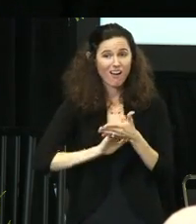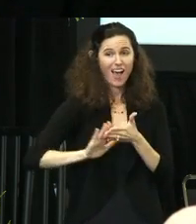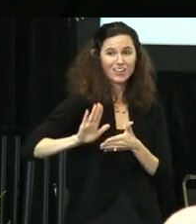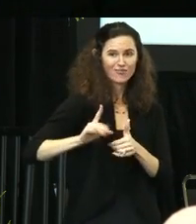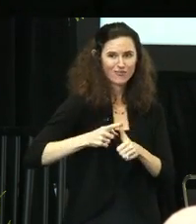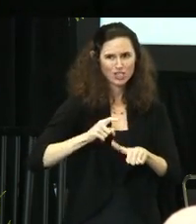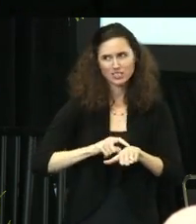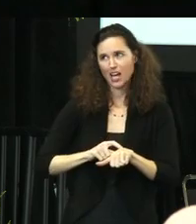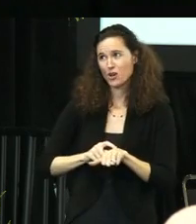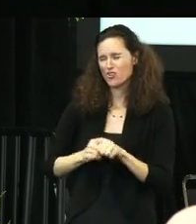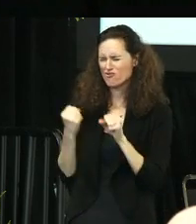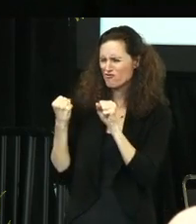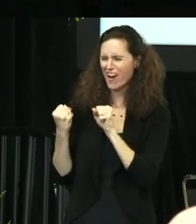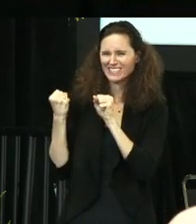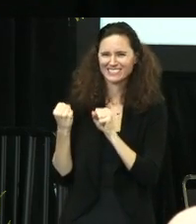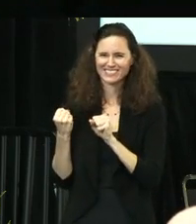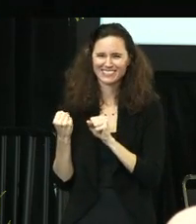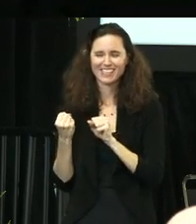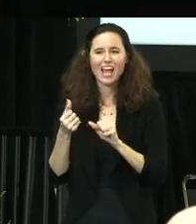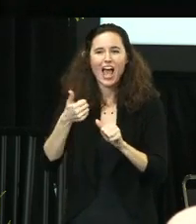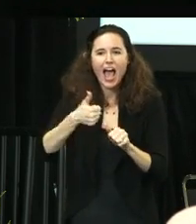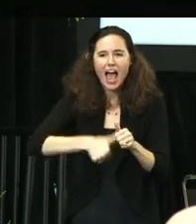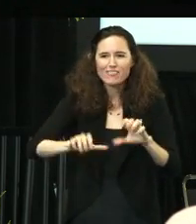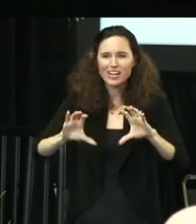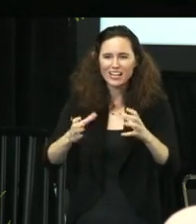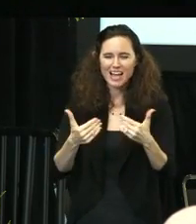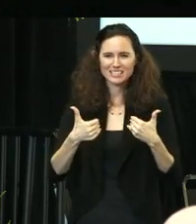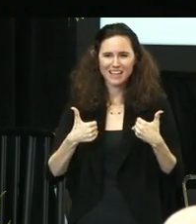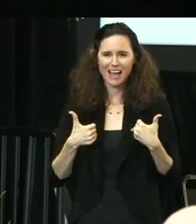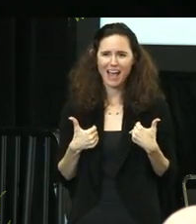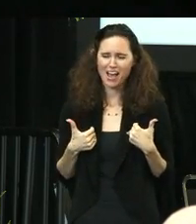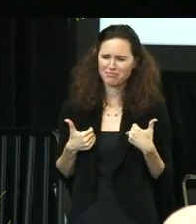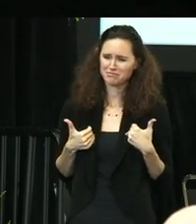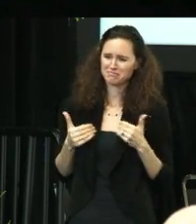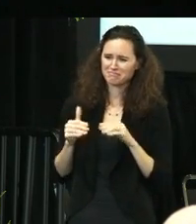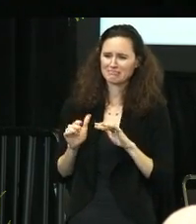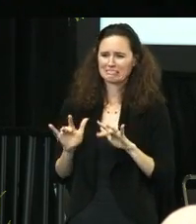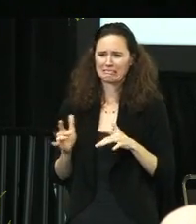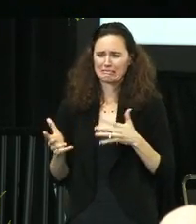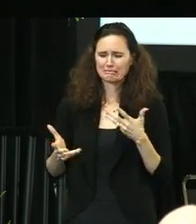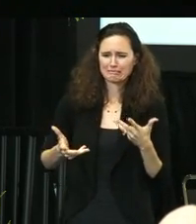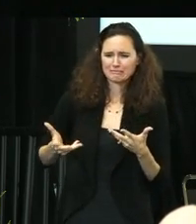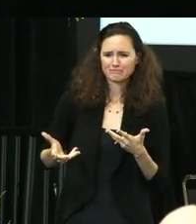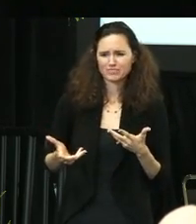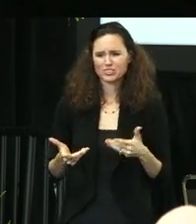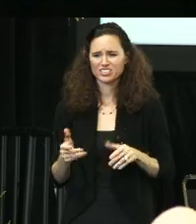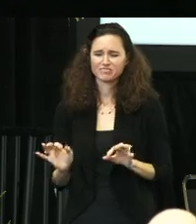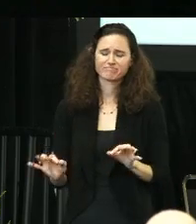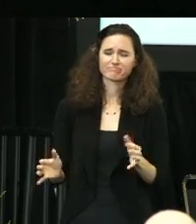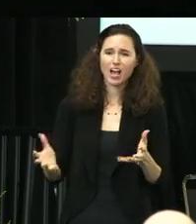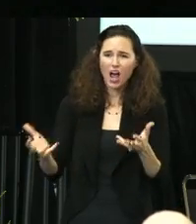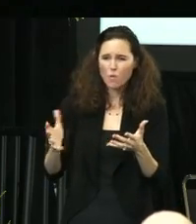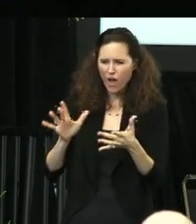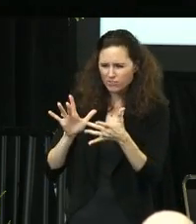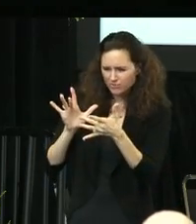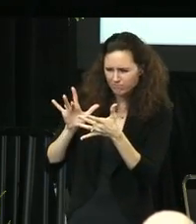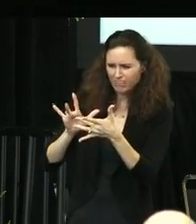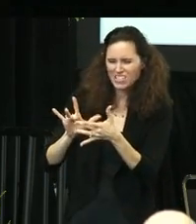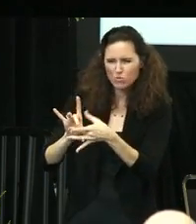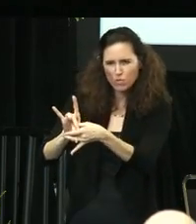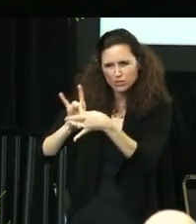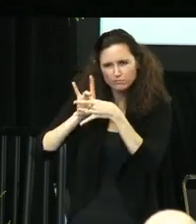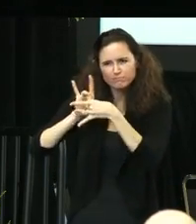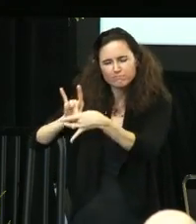Great. In every class, there is an apathetic student, and I want to reach them. I want to pull them